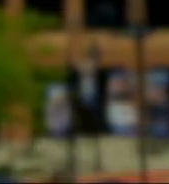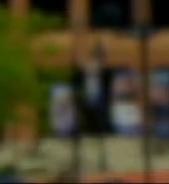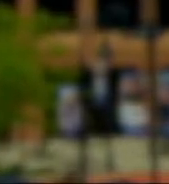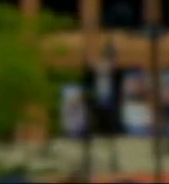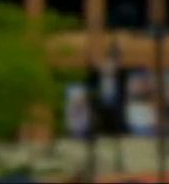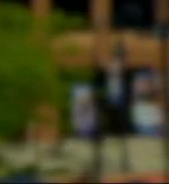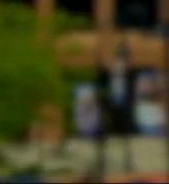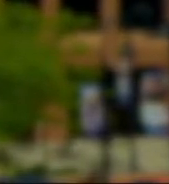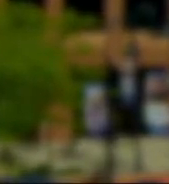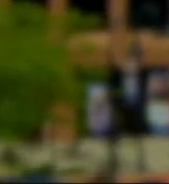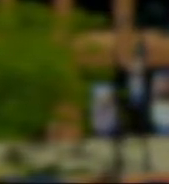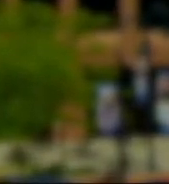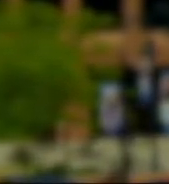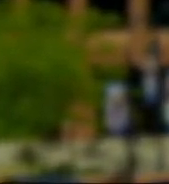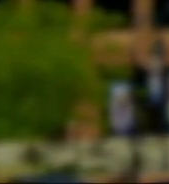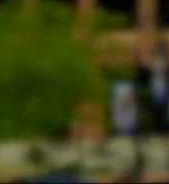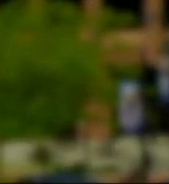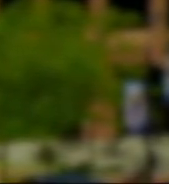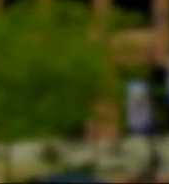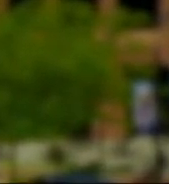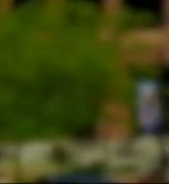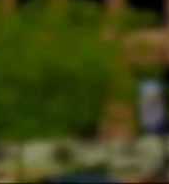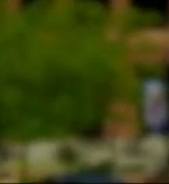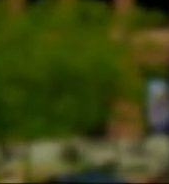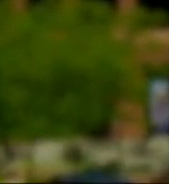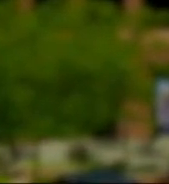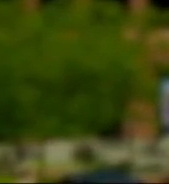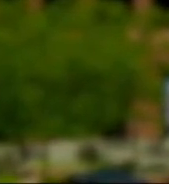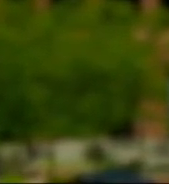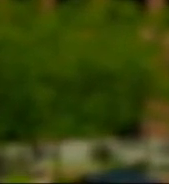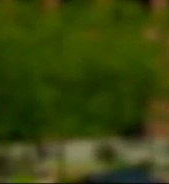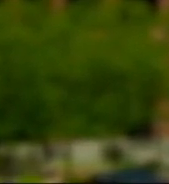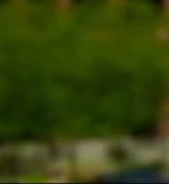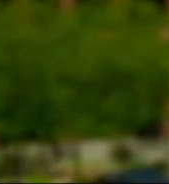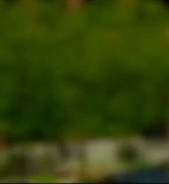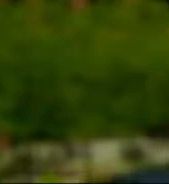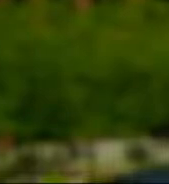we've watched were so